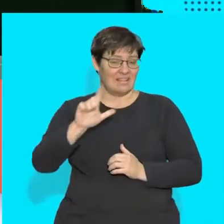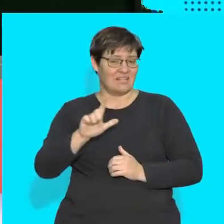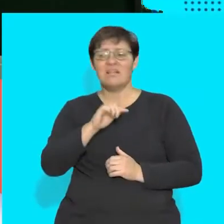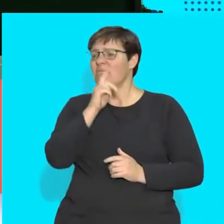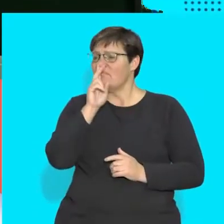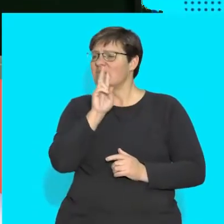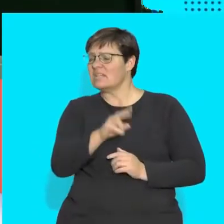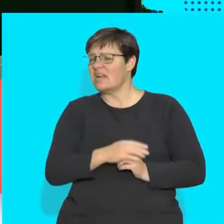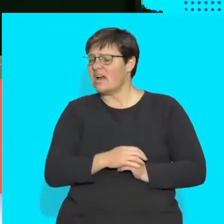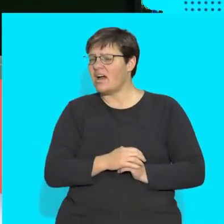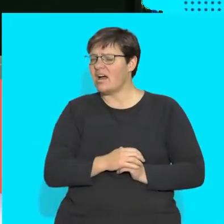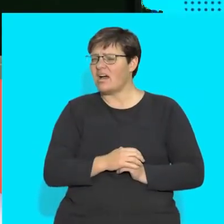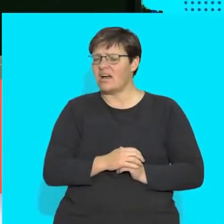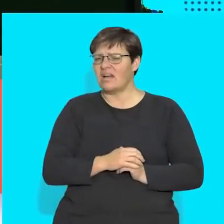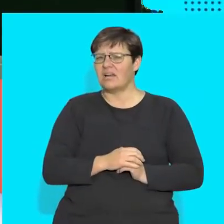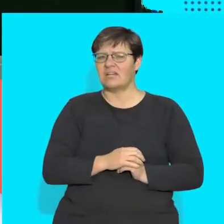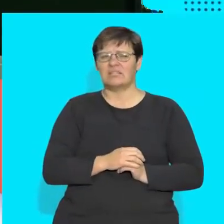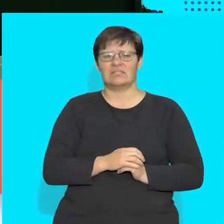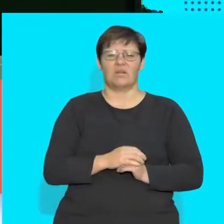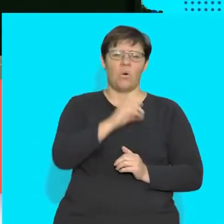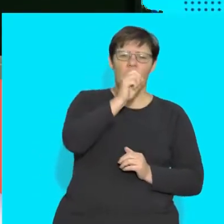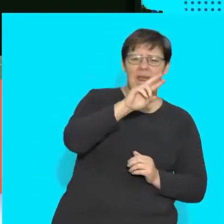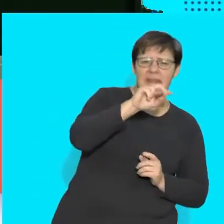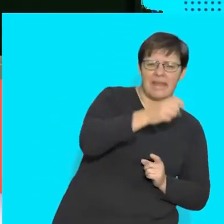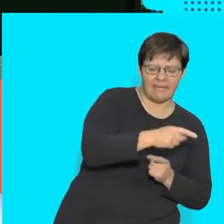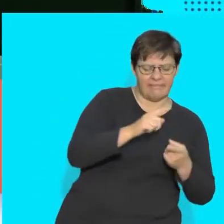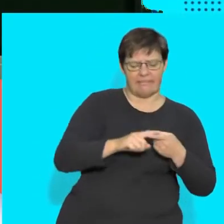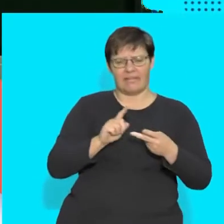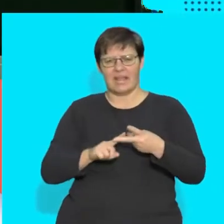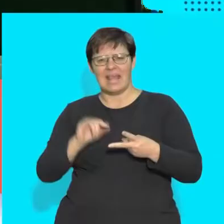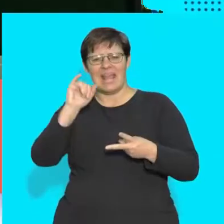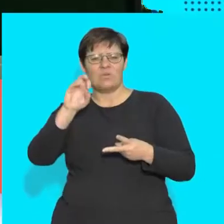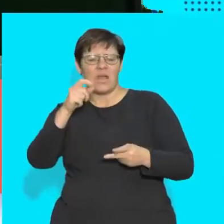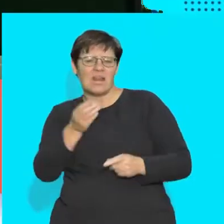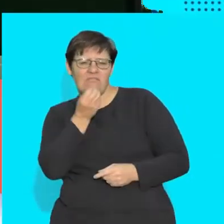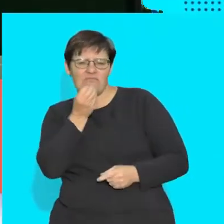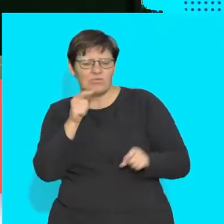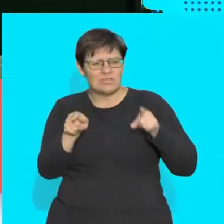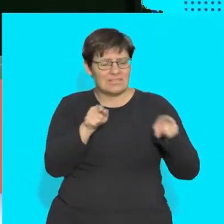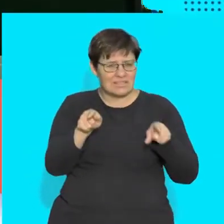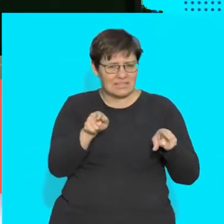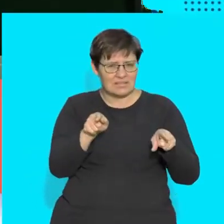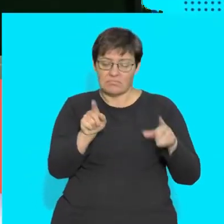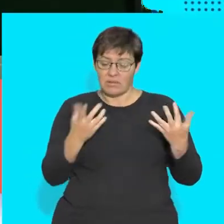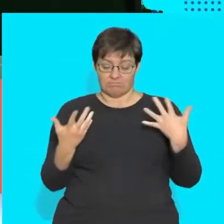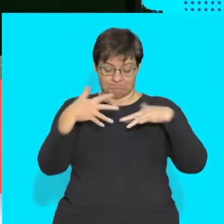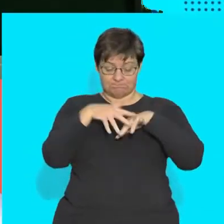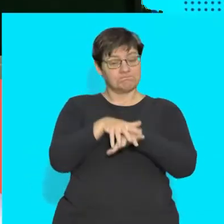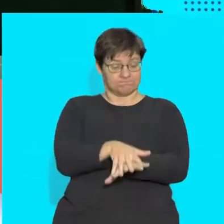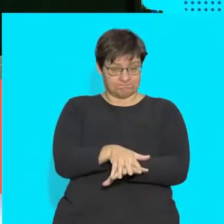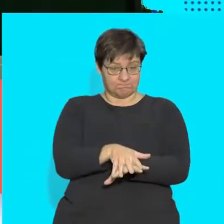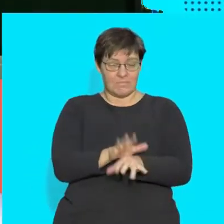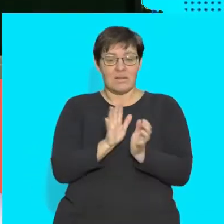biochemistry section, you would have had a look at all the inorganic and the organic nutrients, and we're now going to kind of put